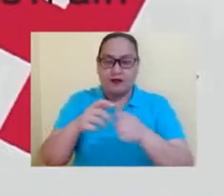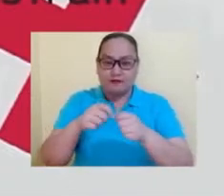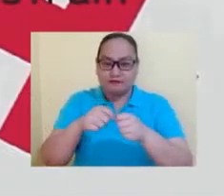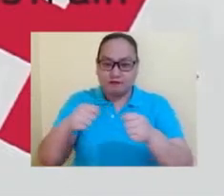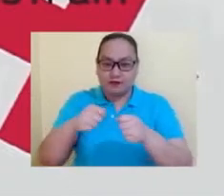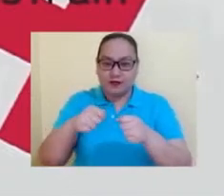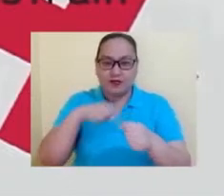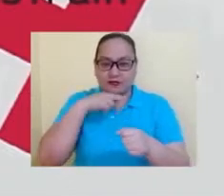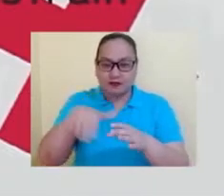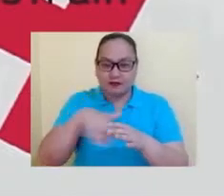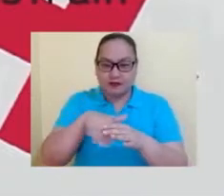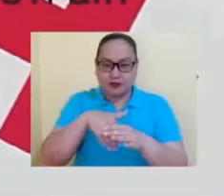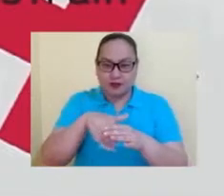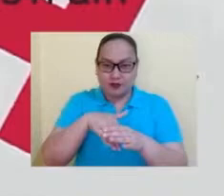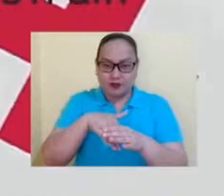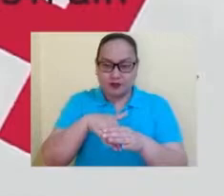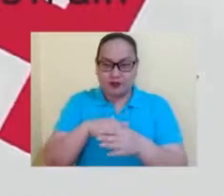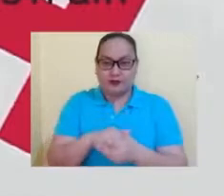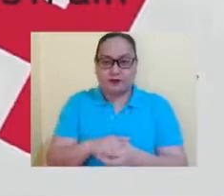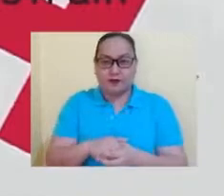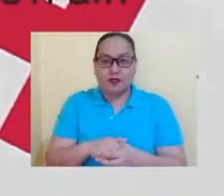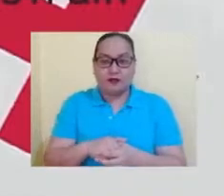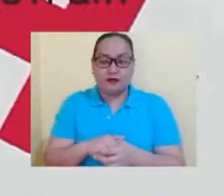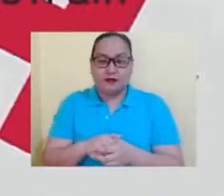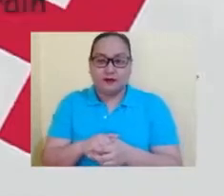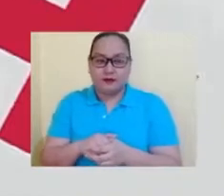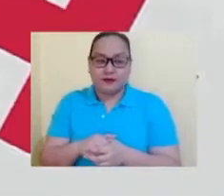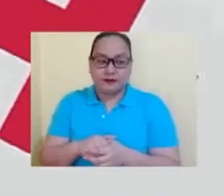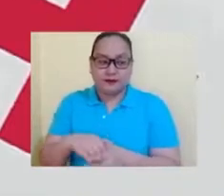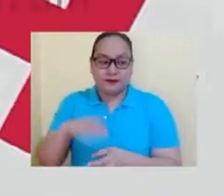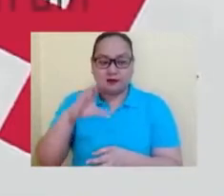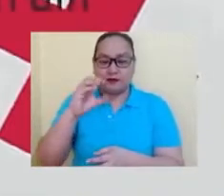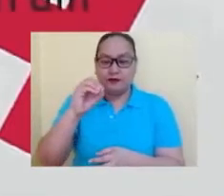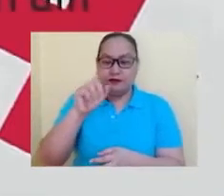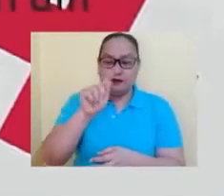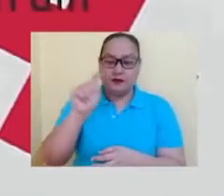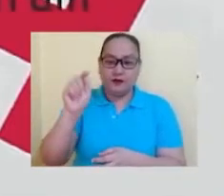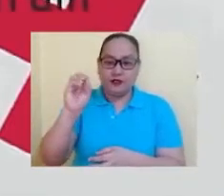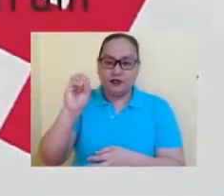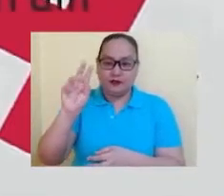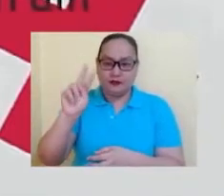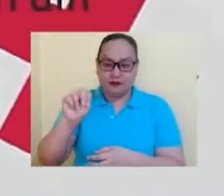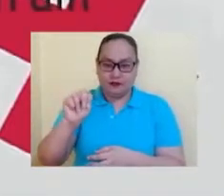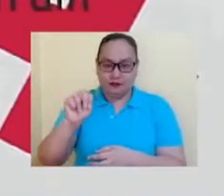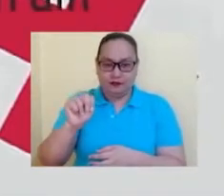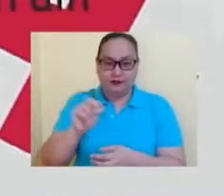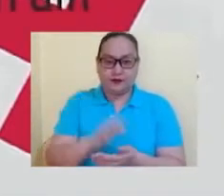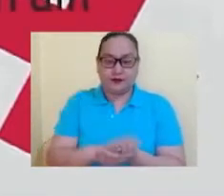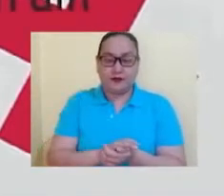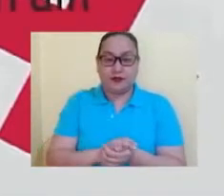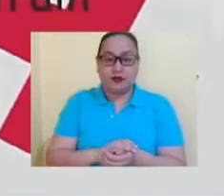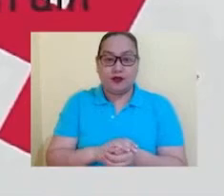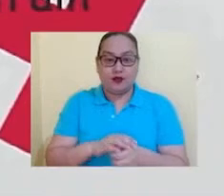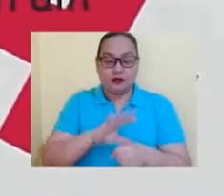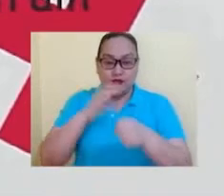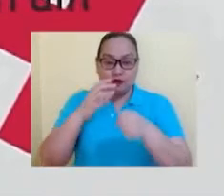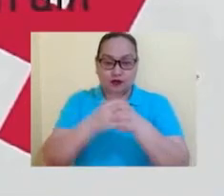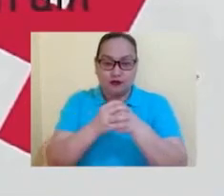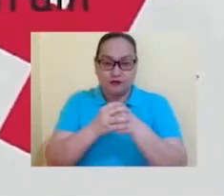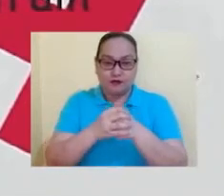tightly enough to reduce circulation. Cotton or linen roller bandages are used to cover gauze